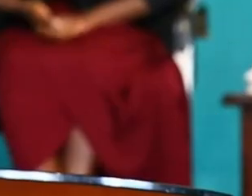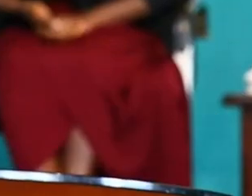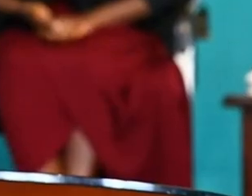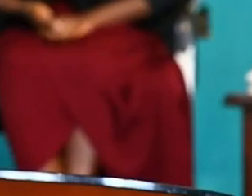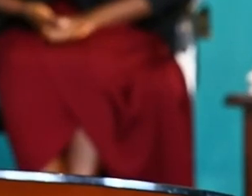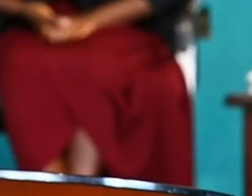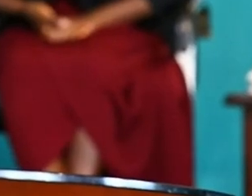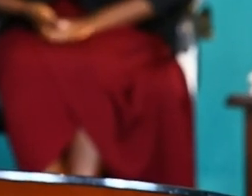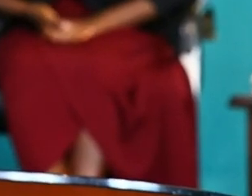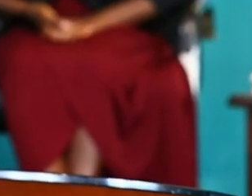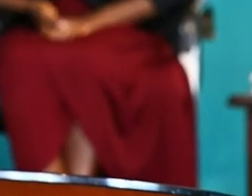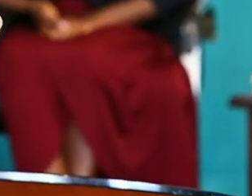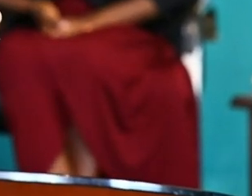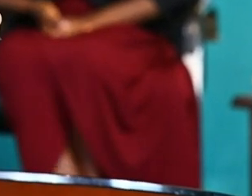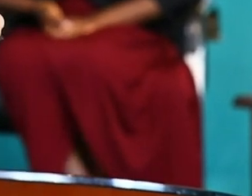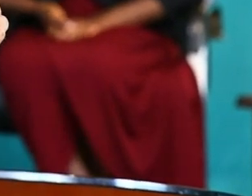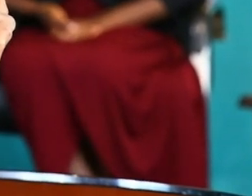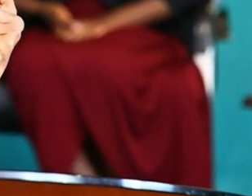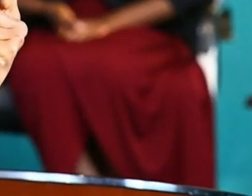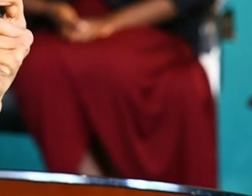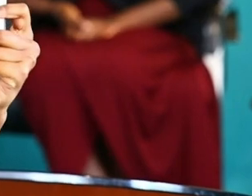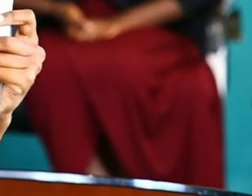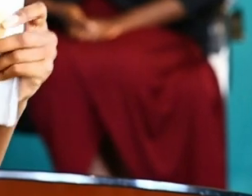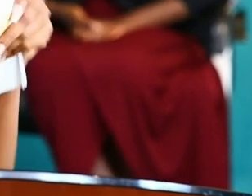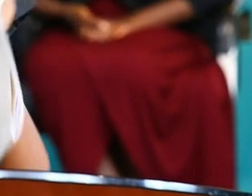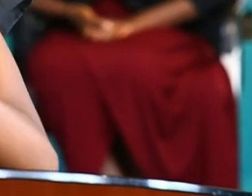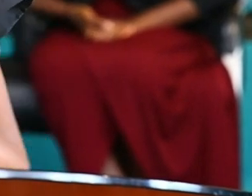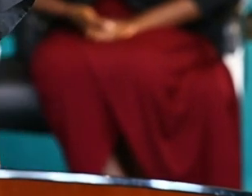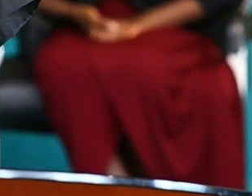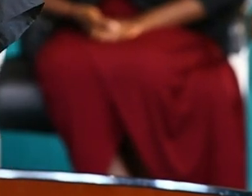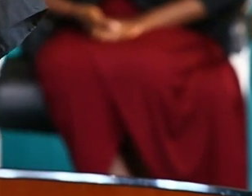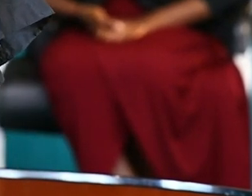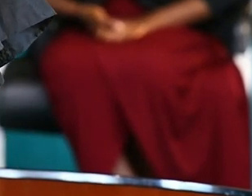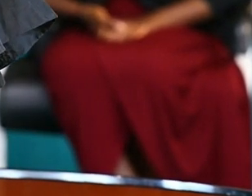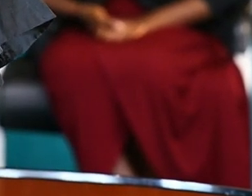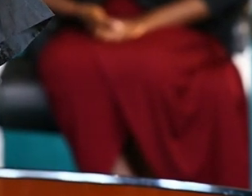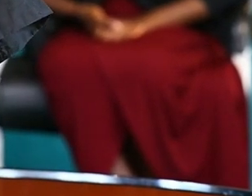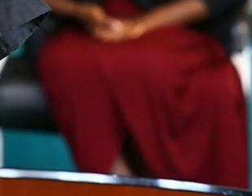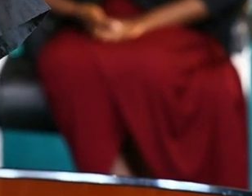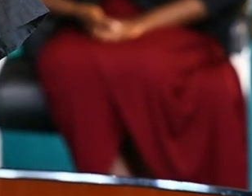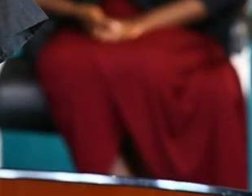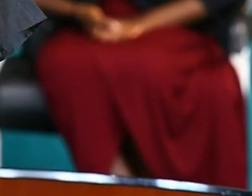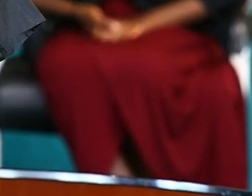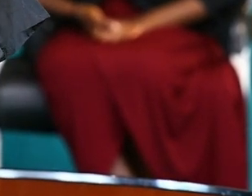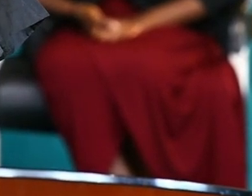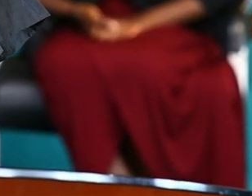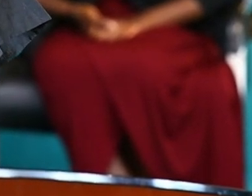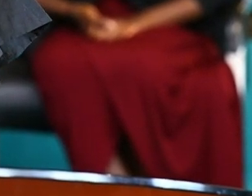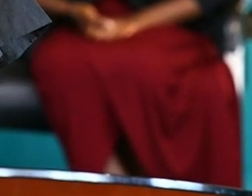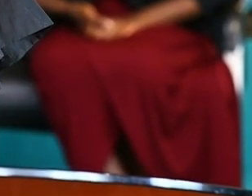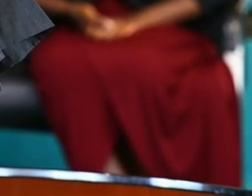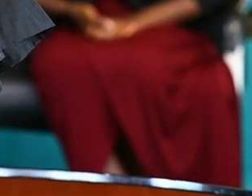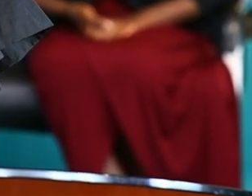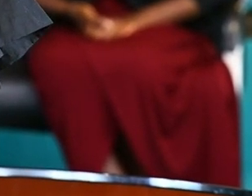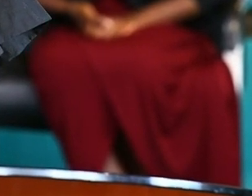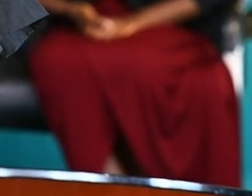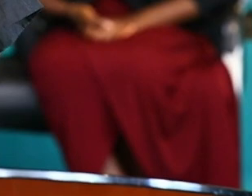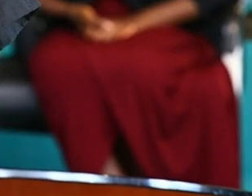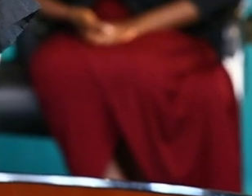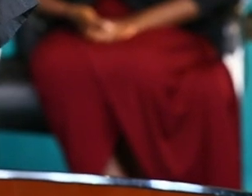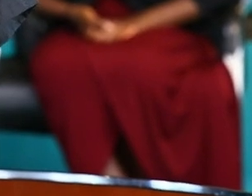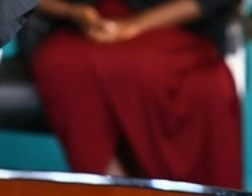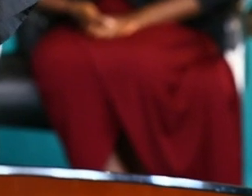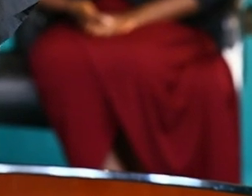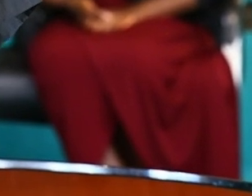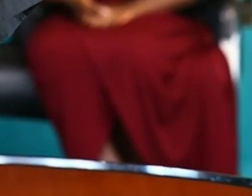Happy Sabbath, and welcome to the 10th lesson of the third quarter of the Teens Cornerstone Connection lesson of 2023.